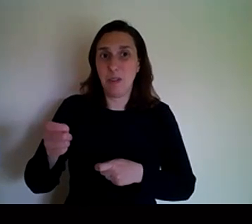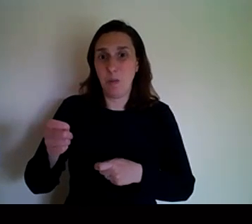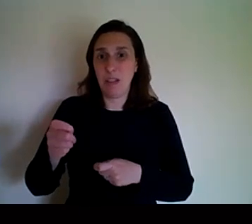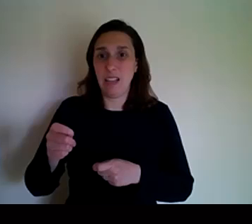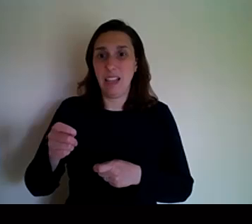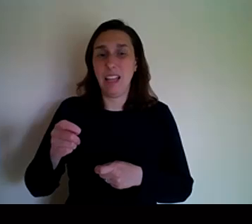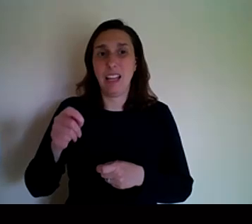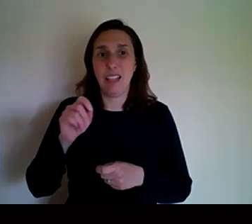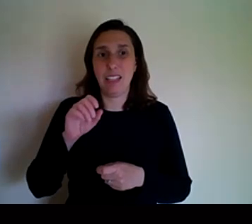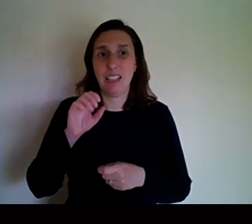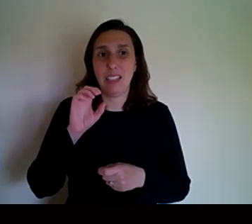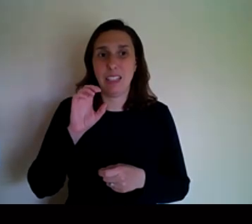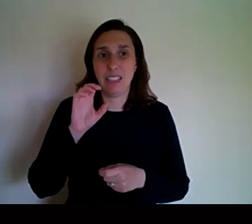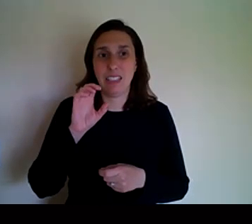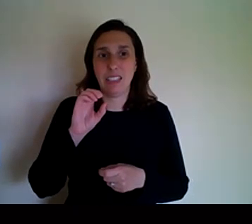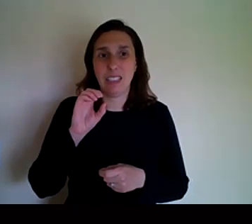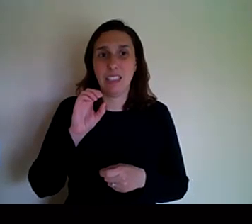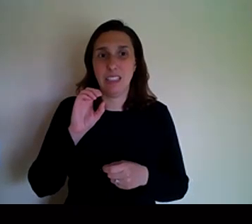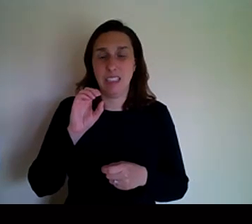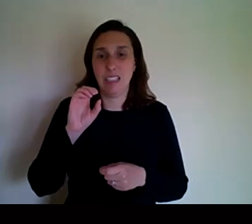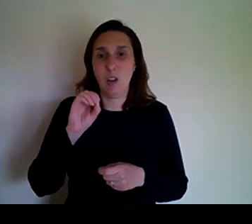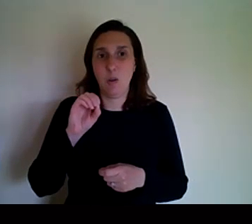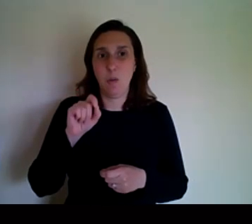2 becomes